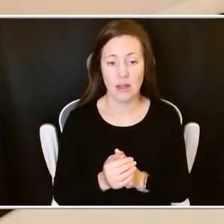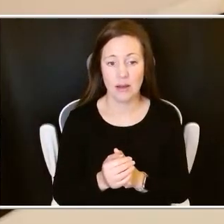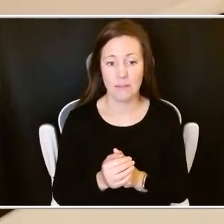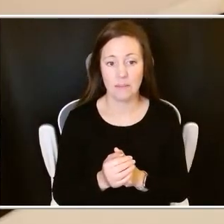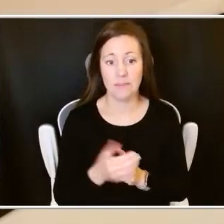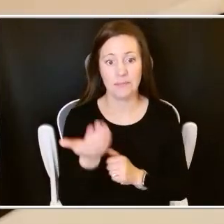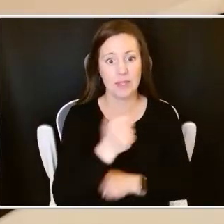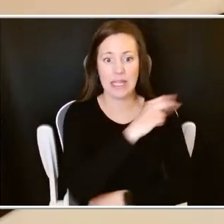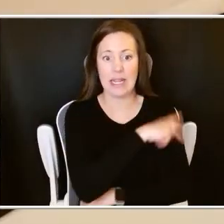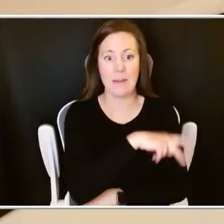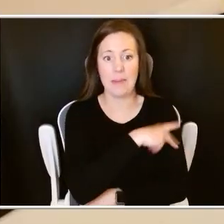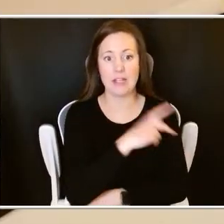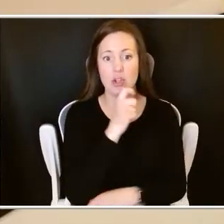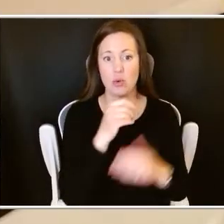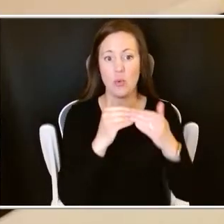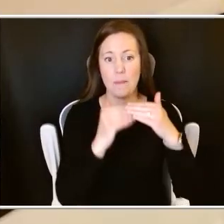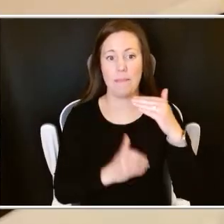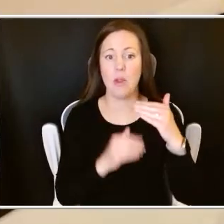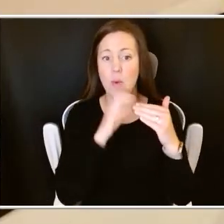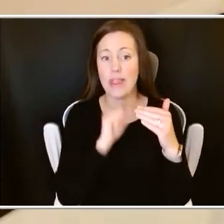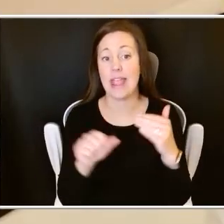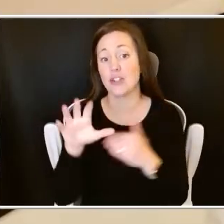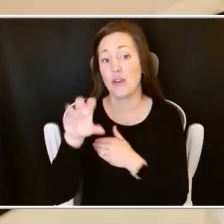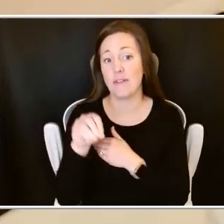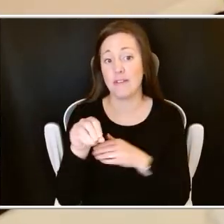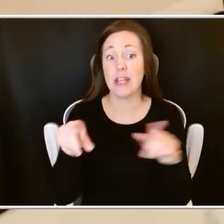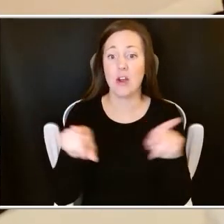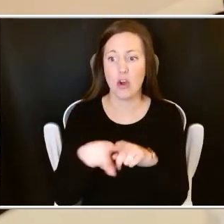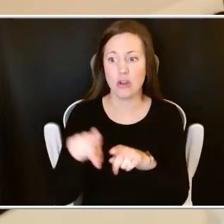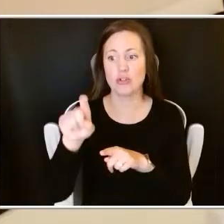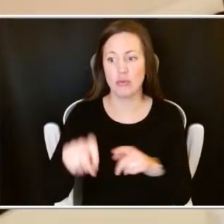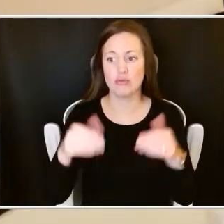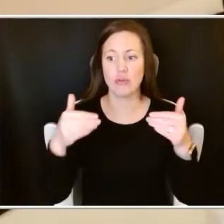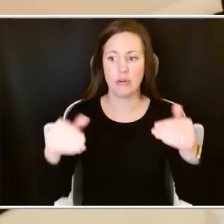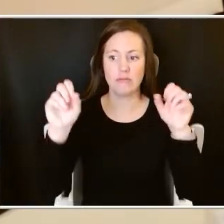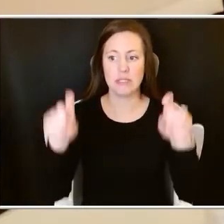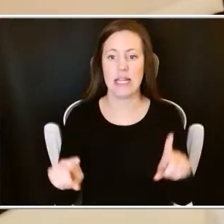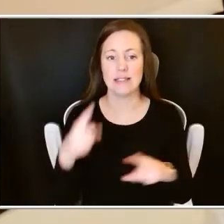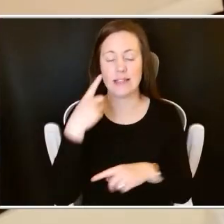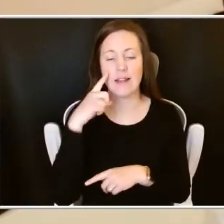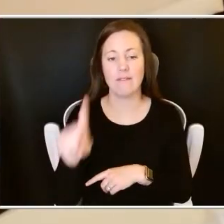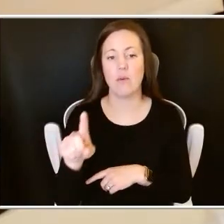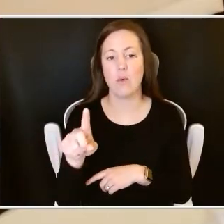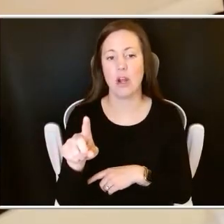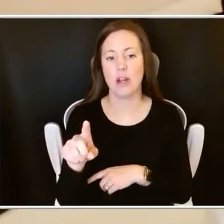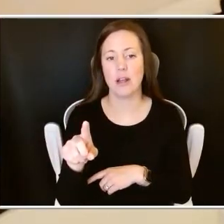Any patient that's below the age of 50 also should be tested for any